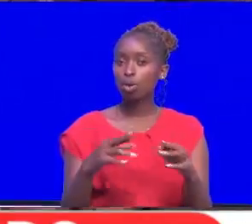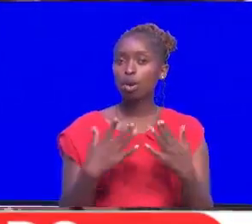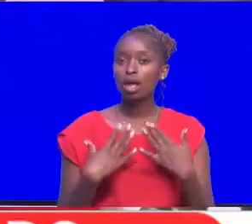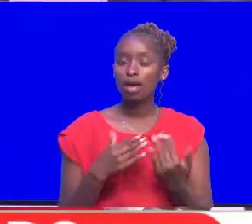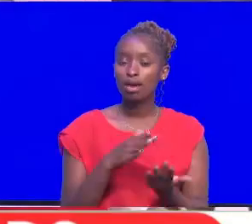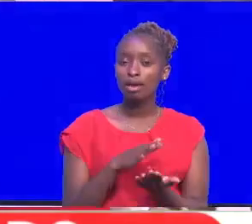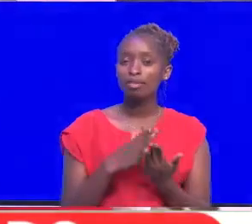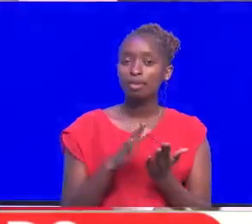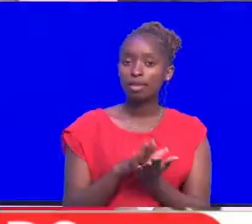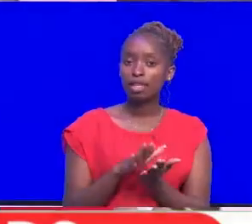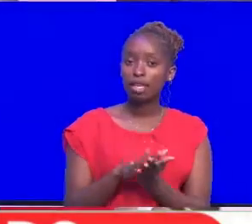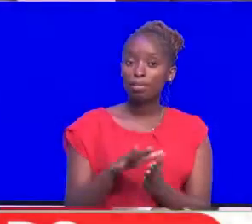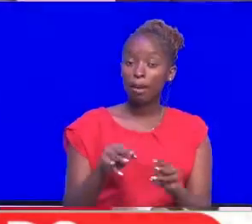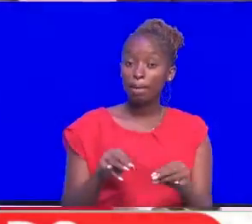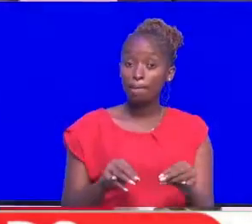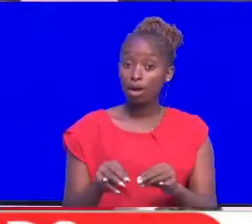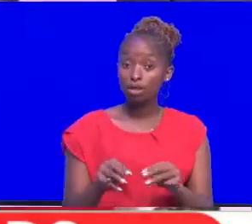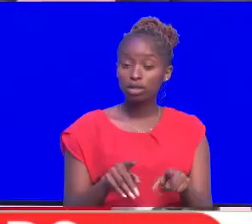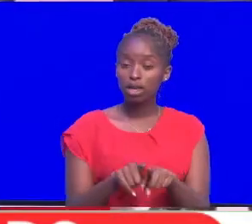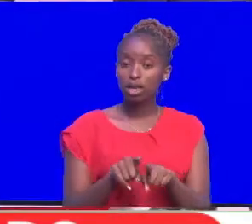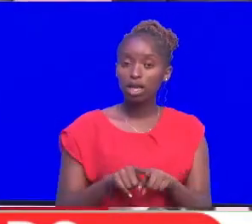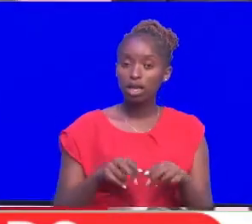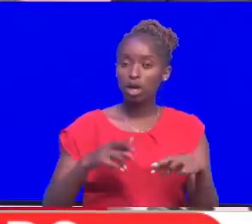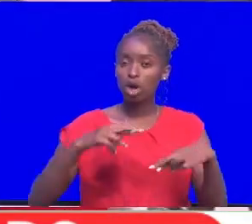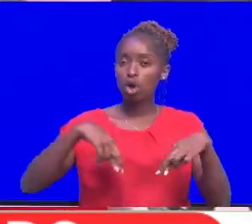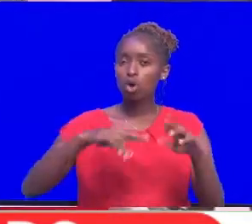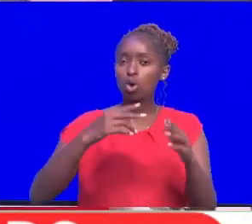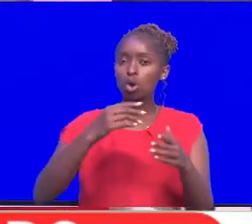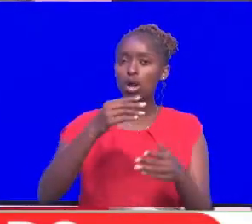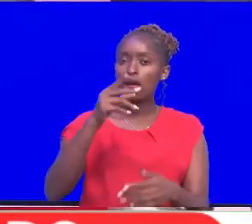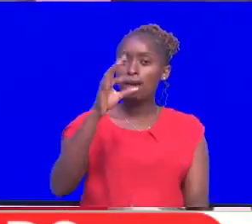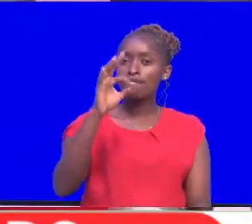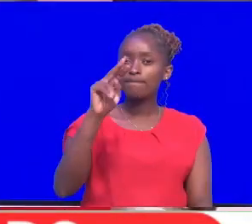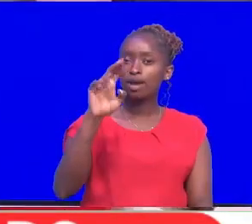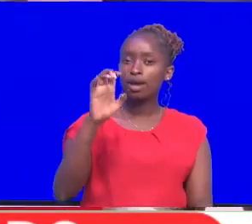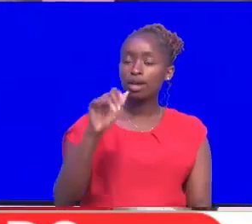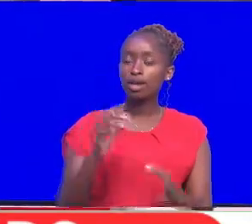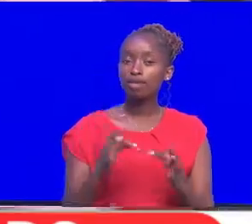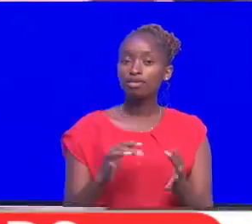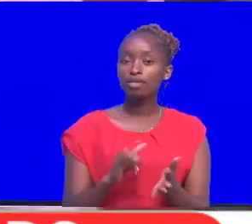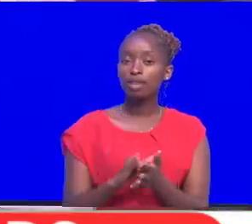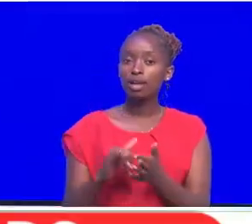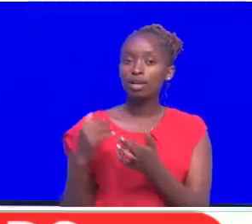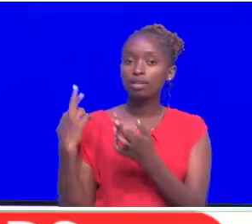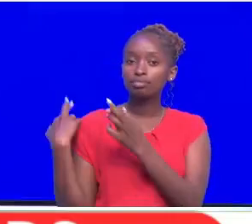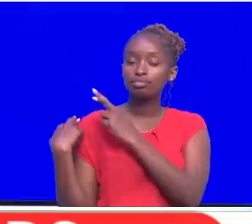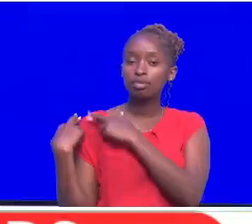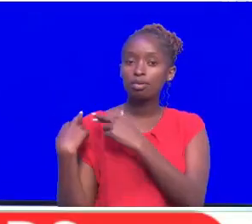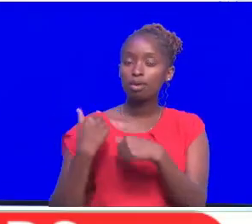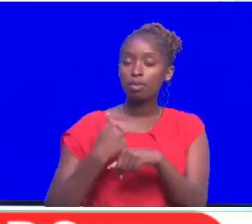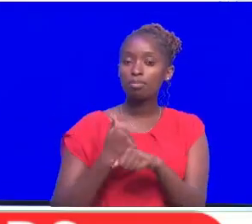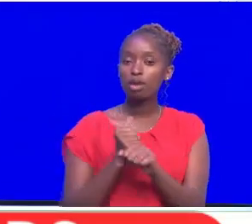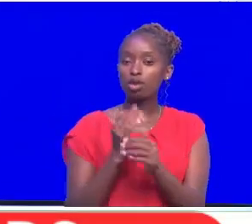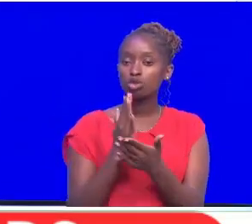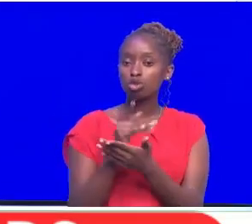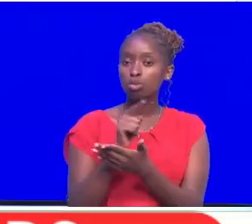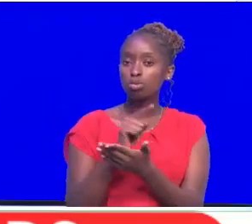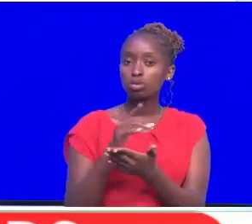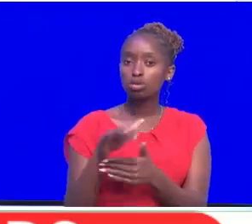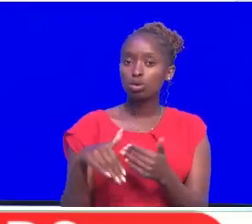tougher measures, such as an instant road fine, if that is what it takes, to stop road carnage. We have